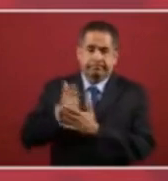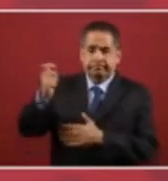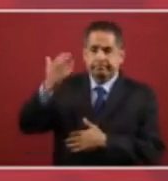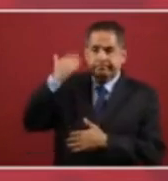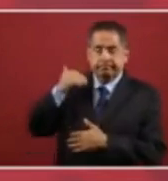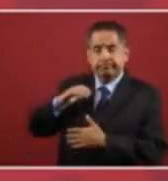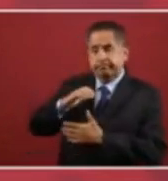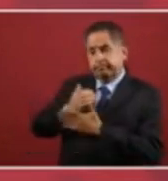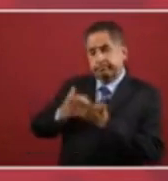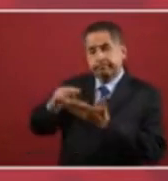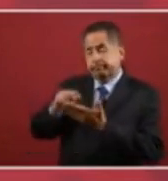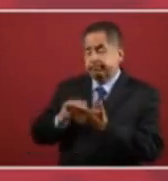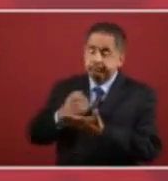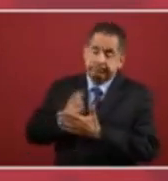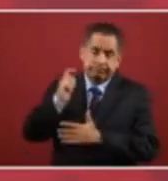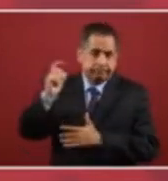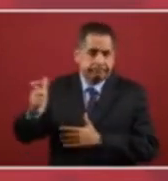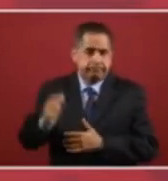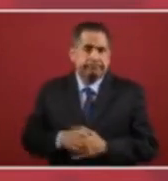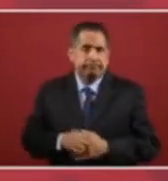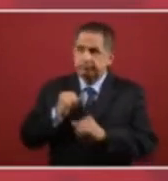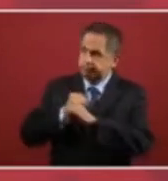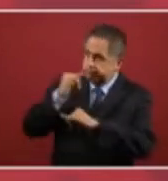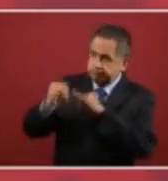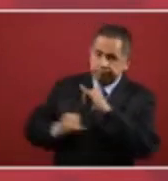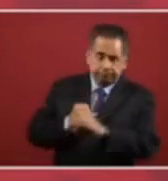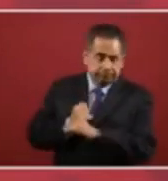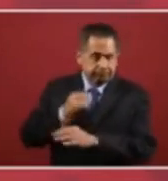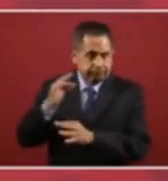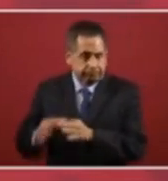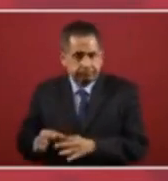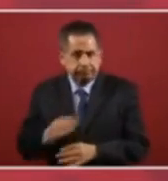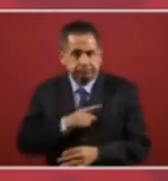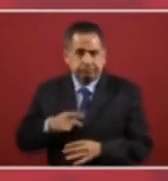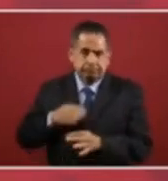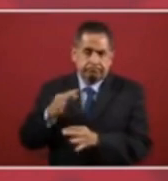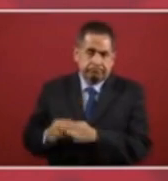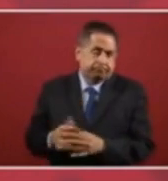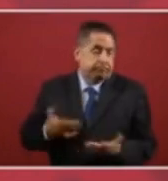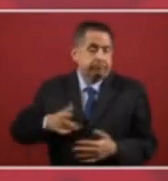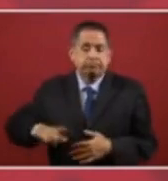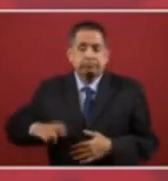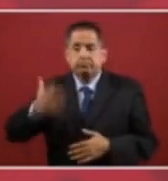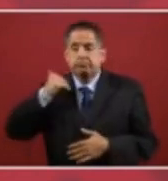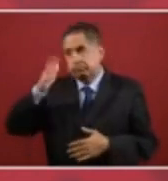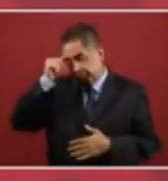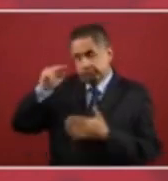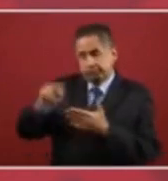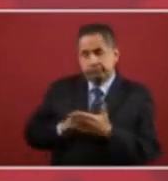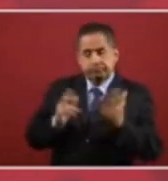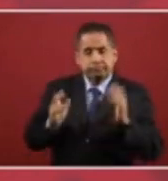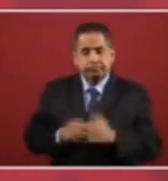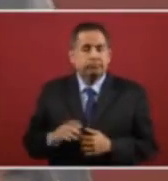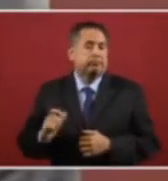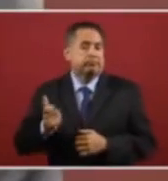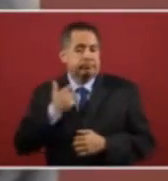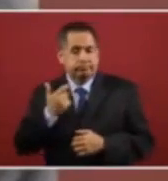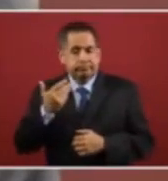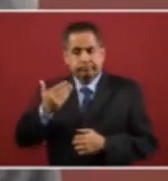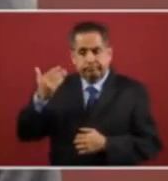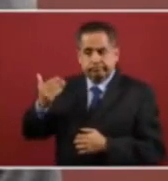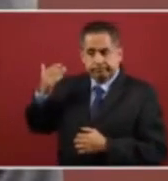we need to comply with all our commitments internationally, and that the government has agreed